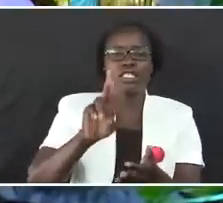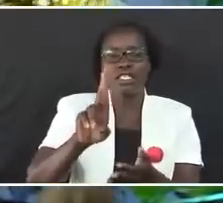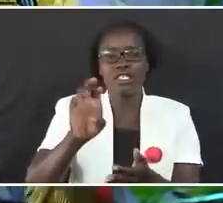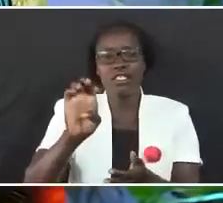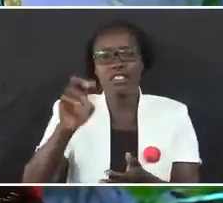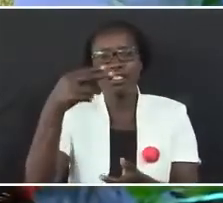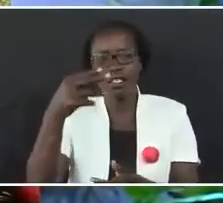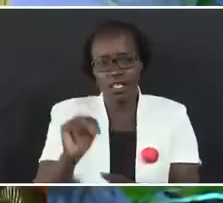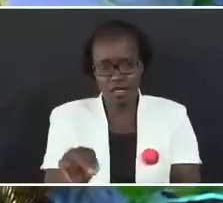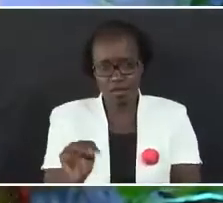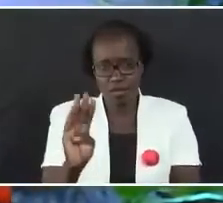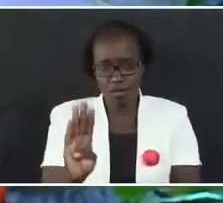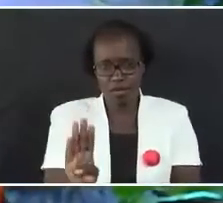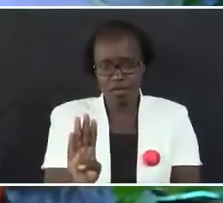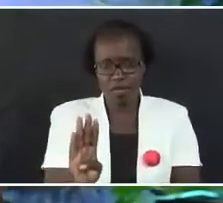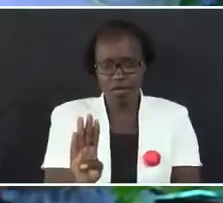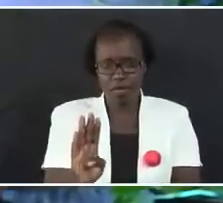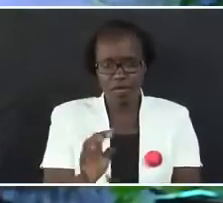rehab.